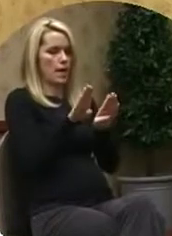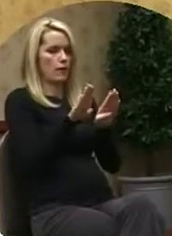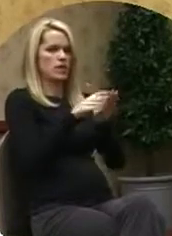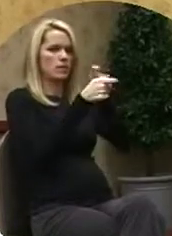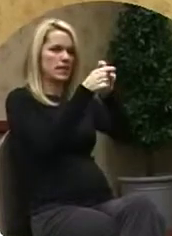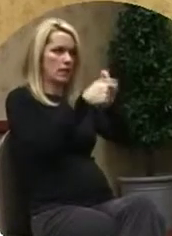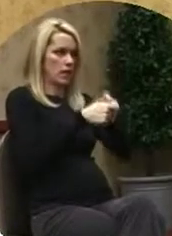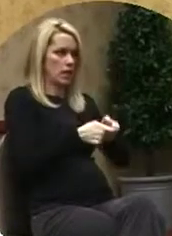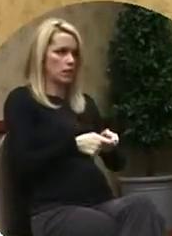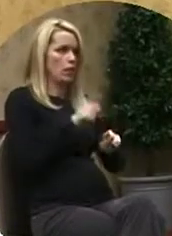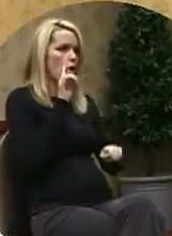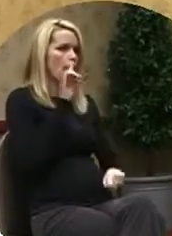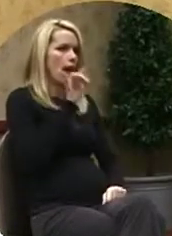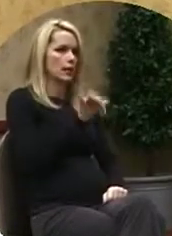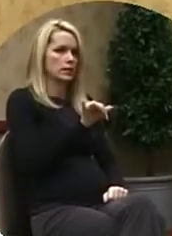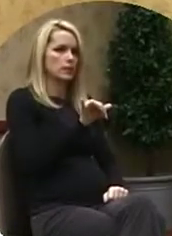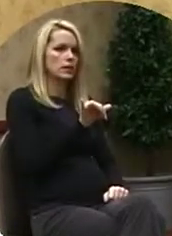detailed.